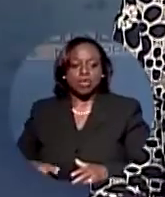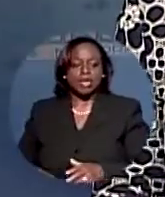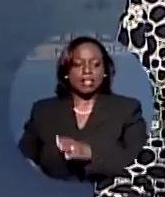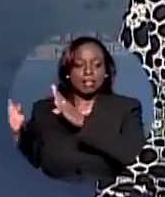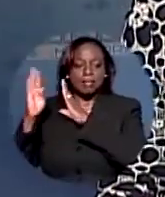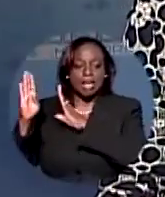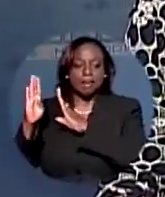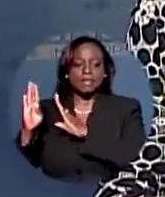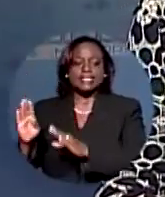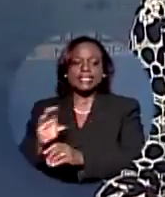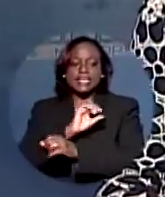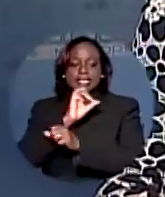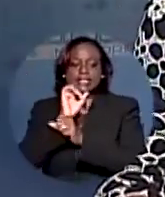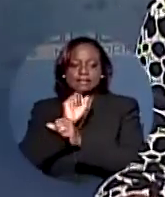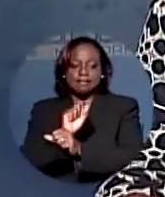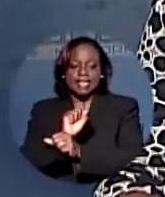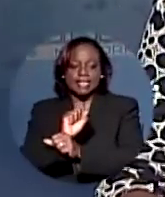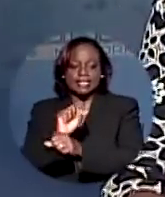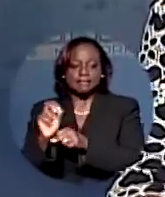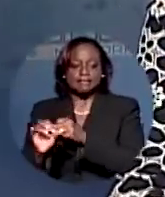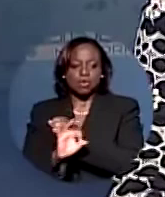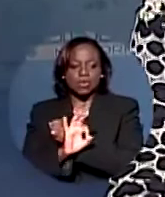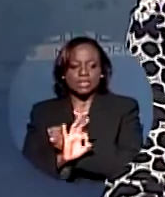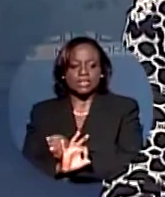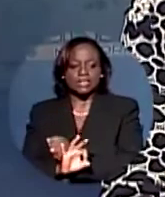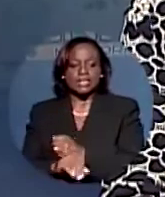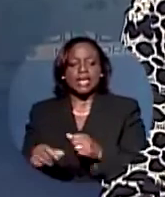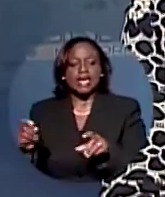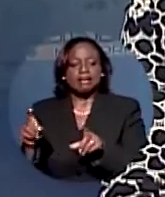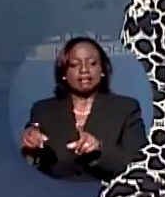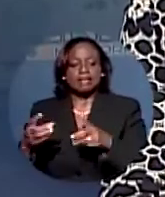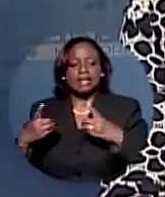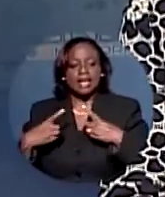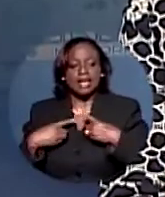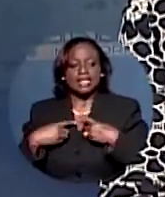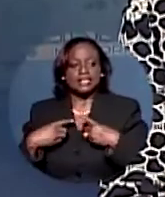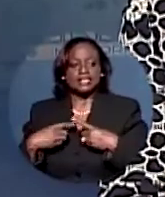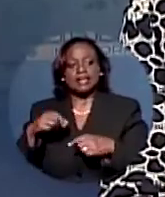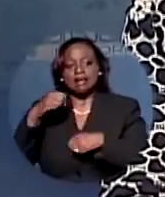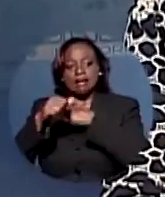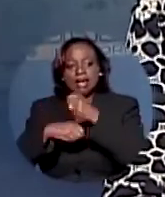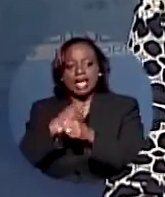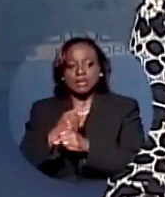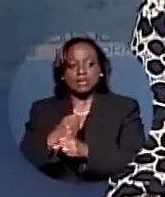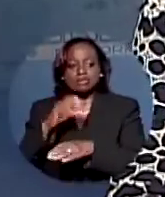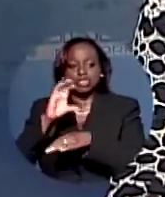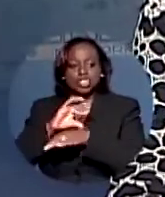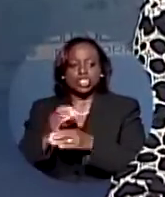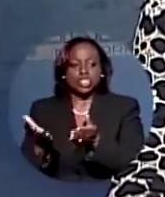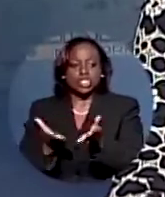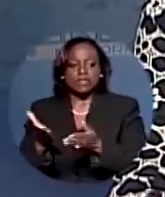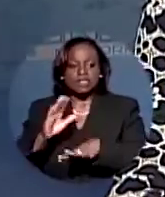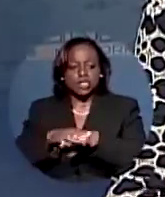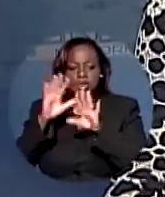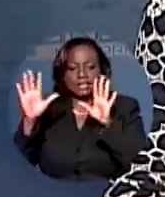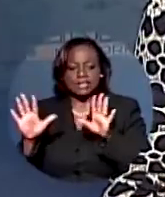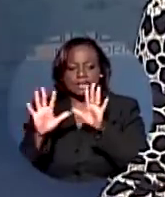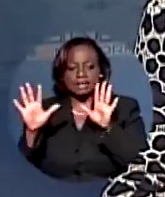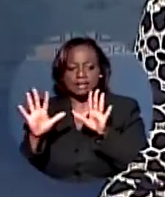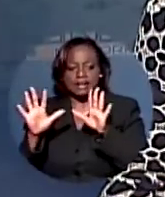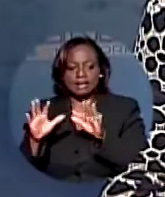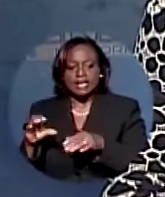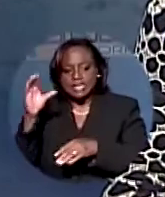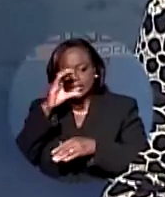held its annual church service at St. Barnabas Anglican Church Sunday evening, giving God thanks for the past year and seeking guidance for the year